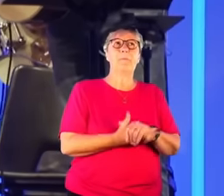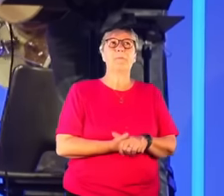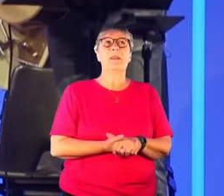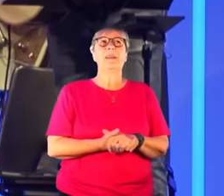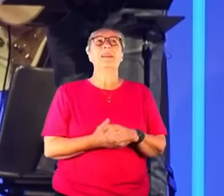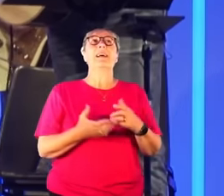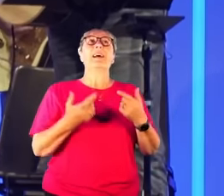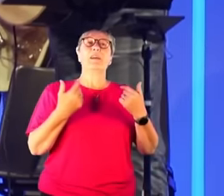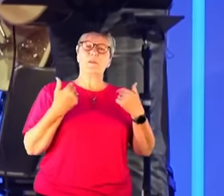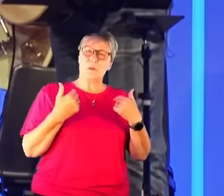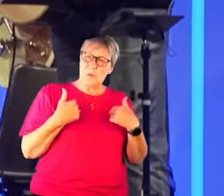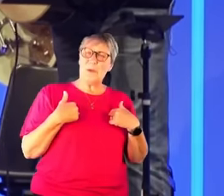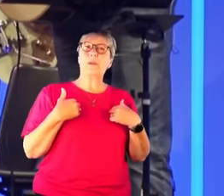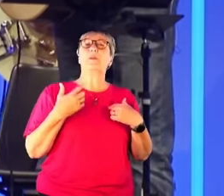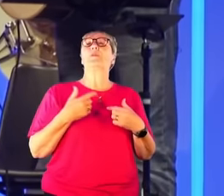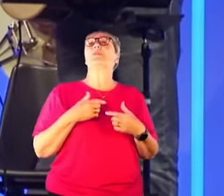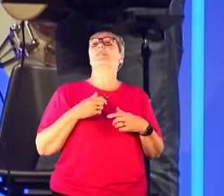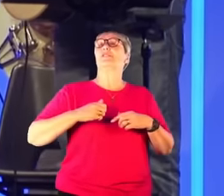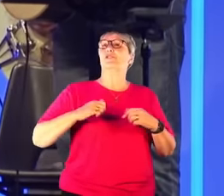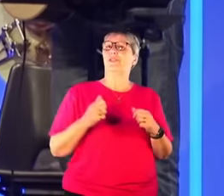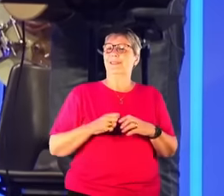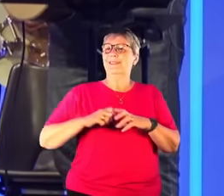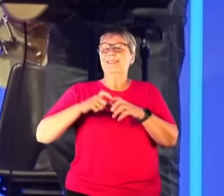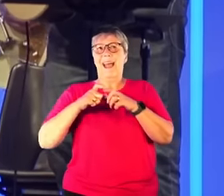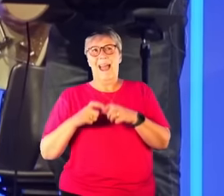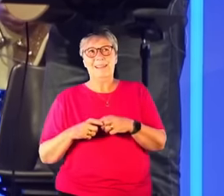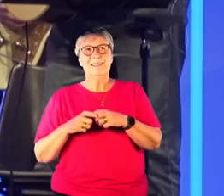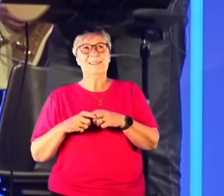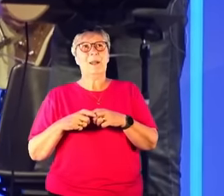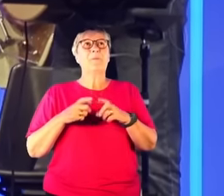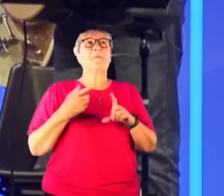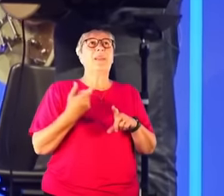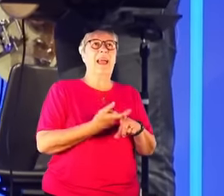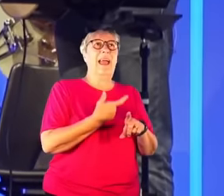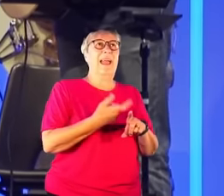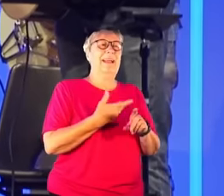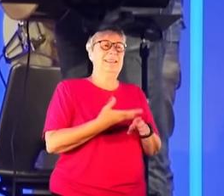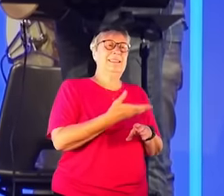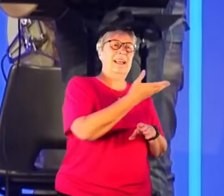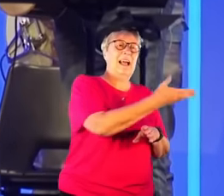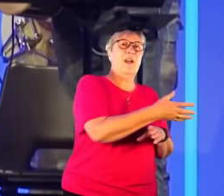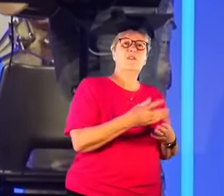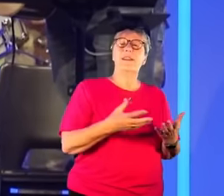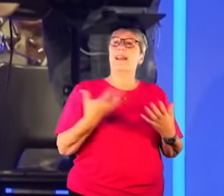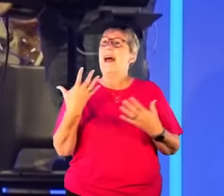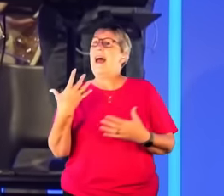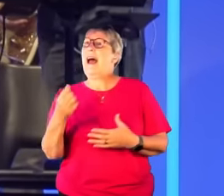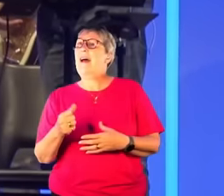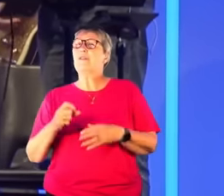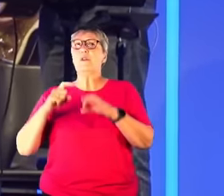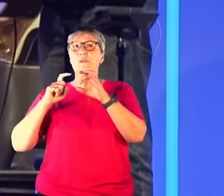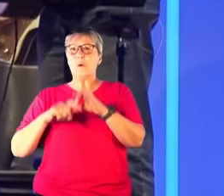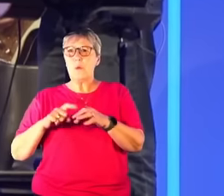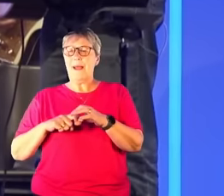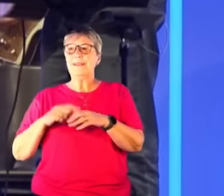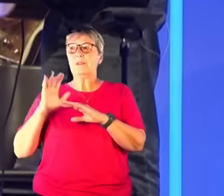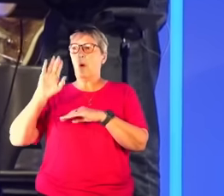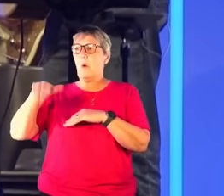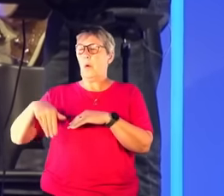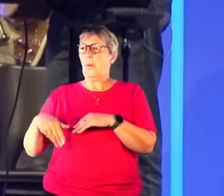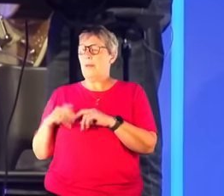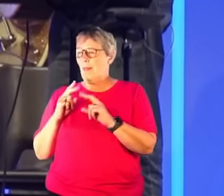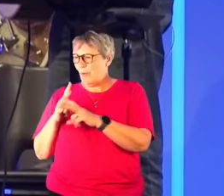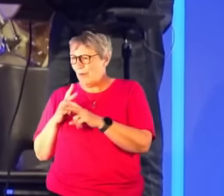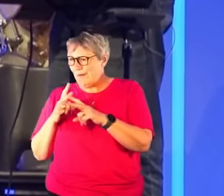some money. So we used to sell the chicken's eggs at the greengrocer, and then we thought, well, you can get a bit more money for quail's eggs. So I got some quail and sold